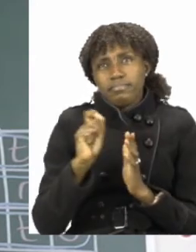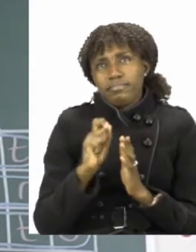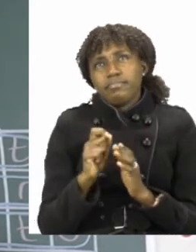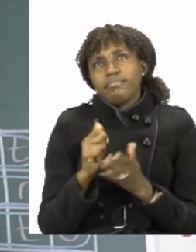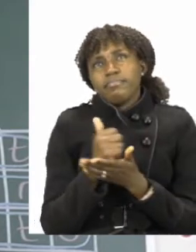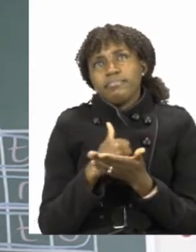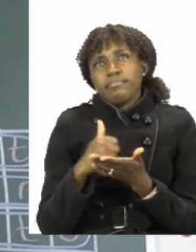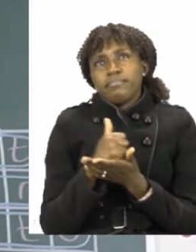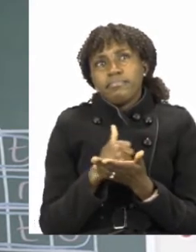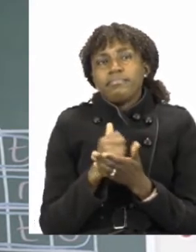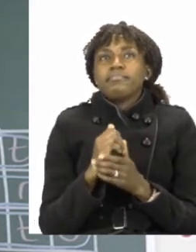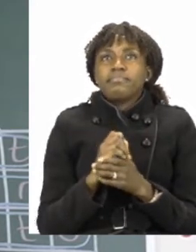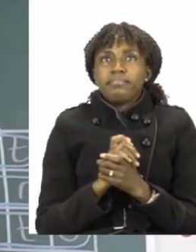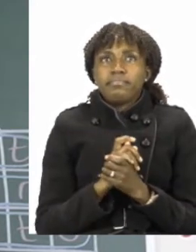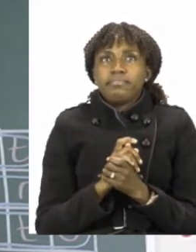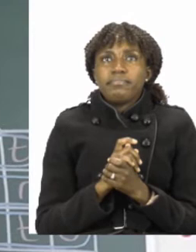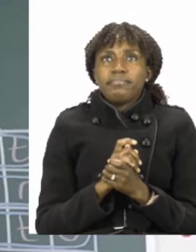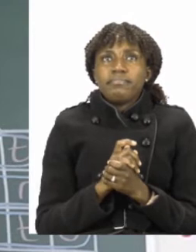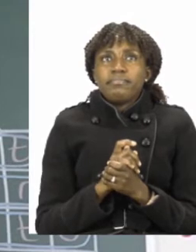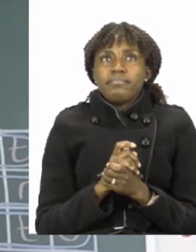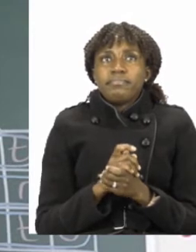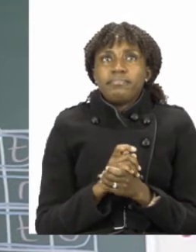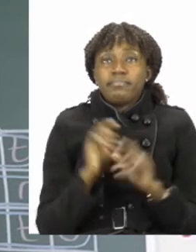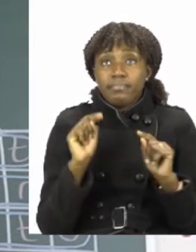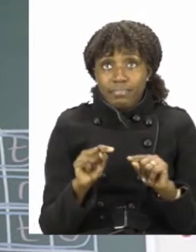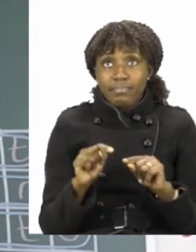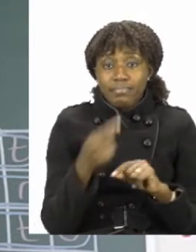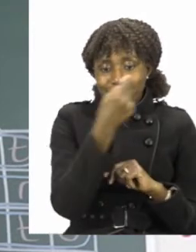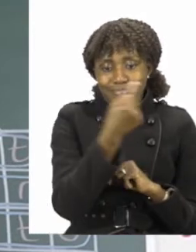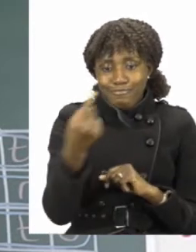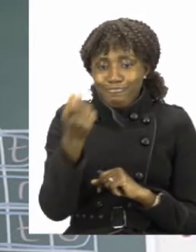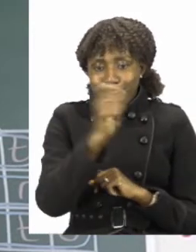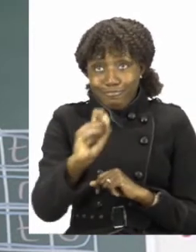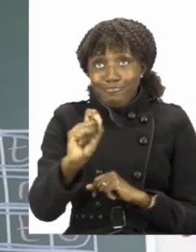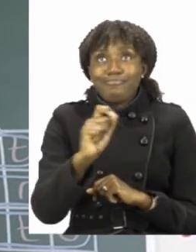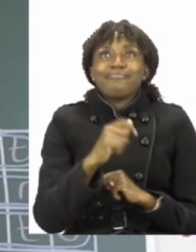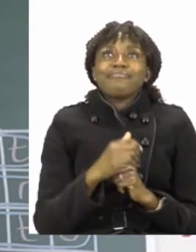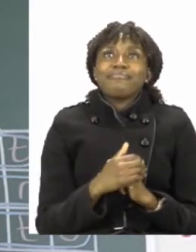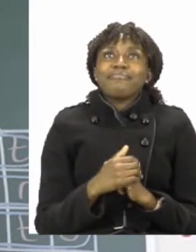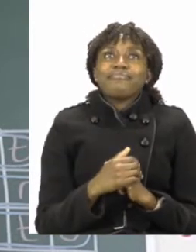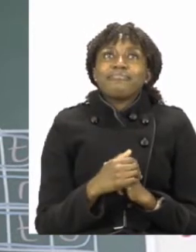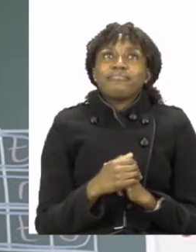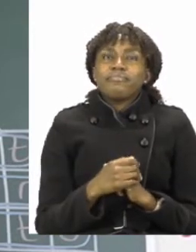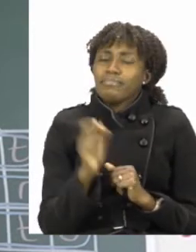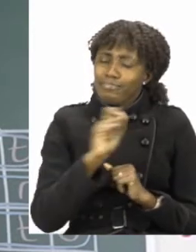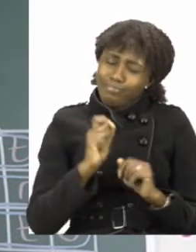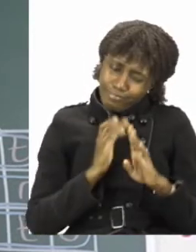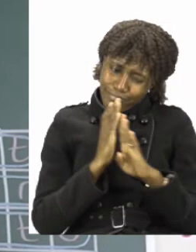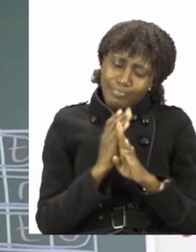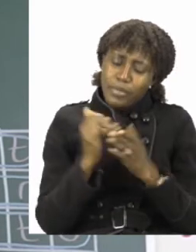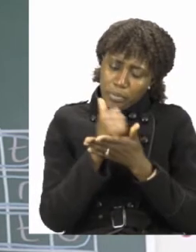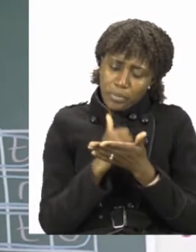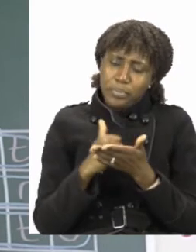job. Now you are going to write these letters by yourselves. Make sure that you write the word neatly on